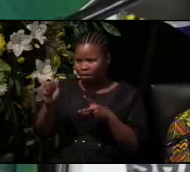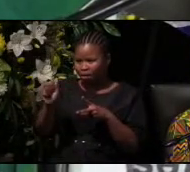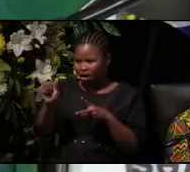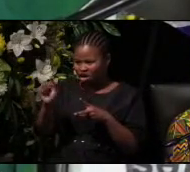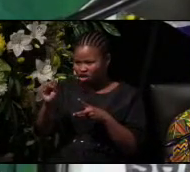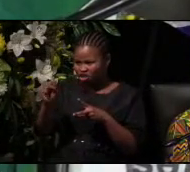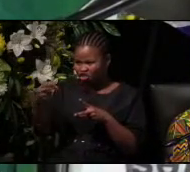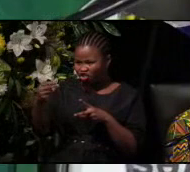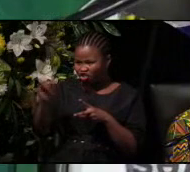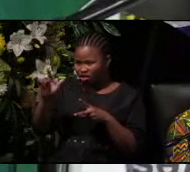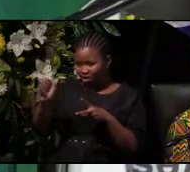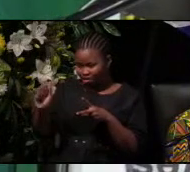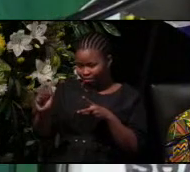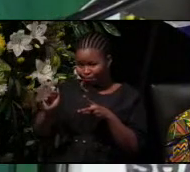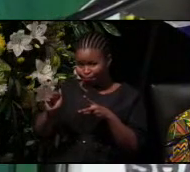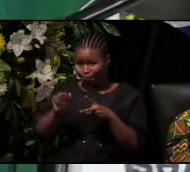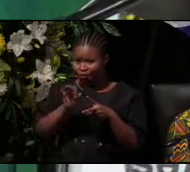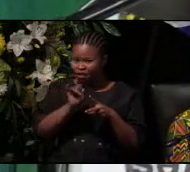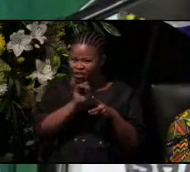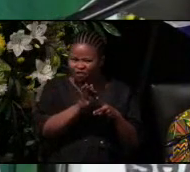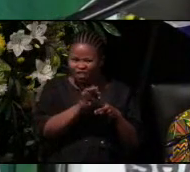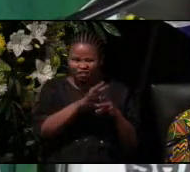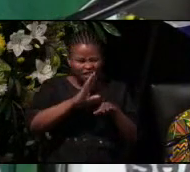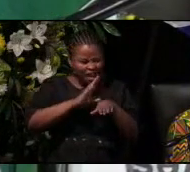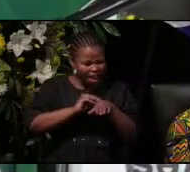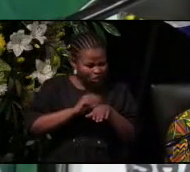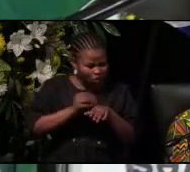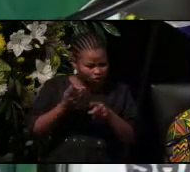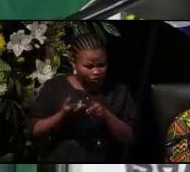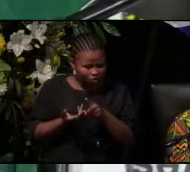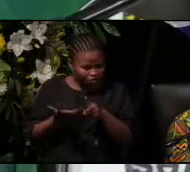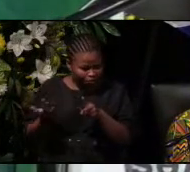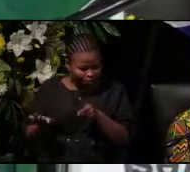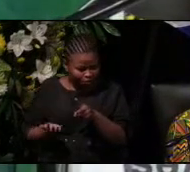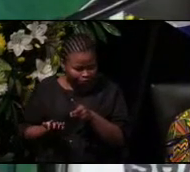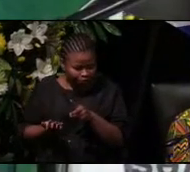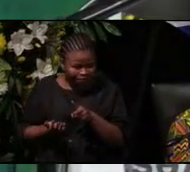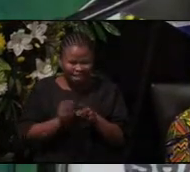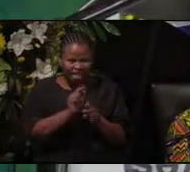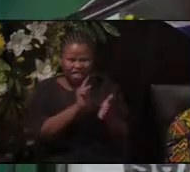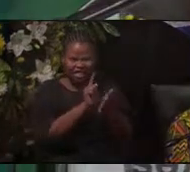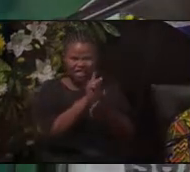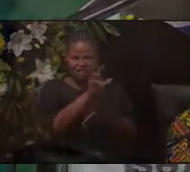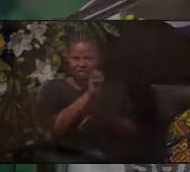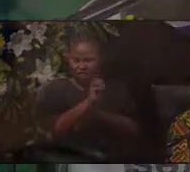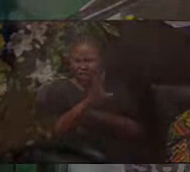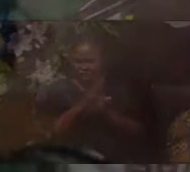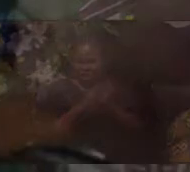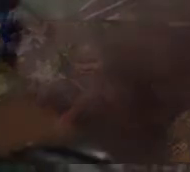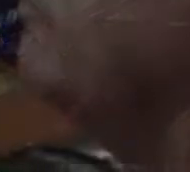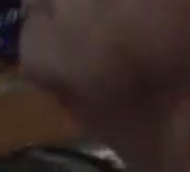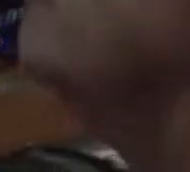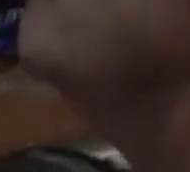a Firebrand even at the age of 70.